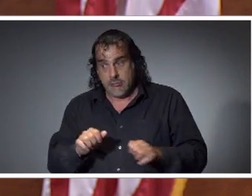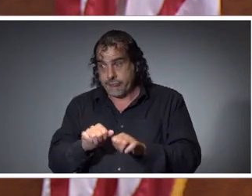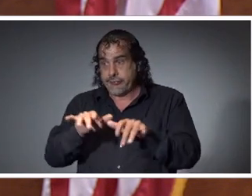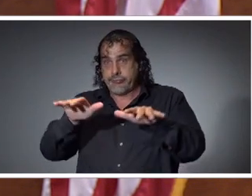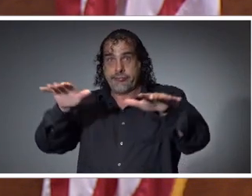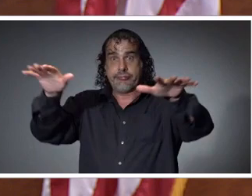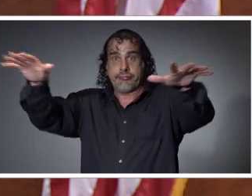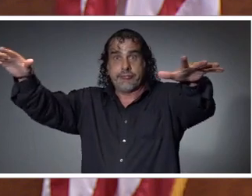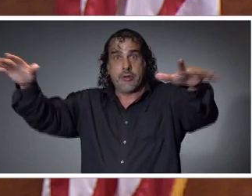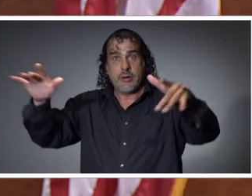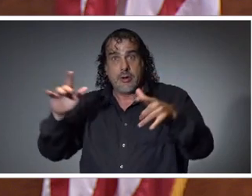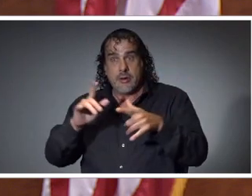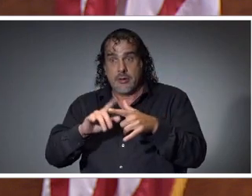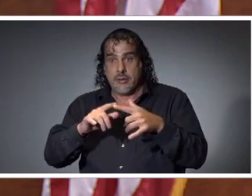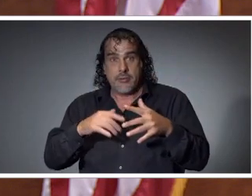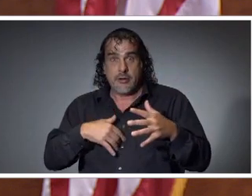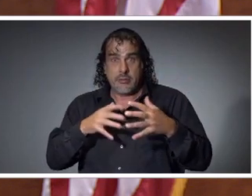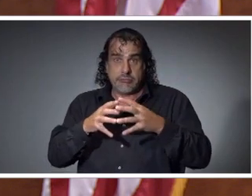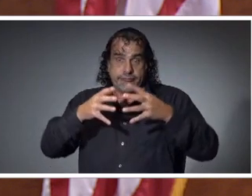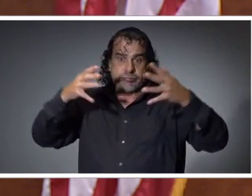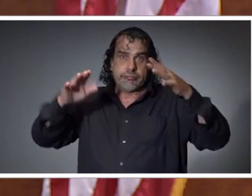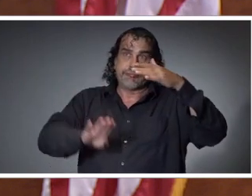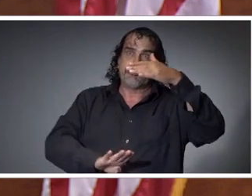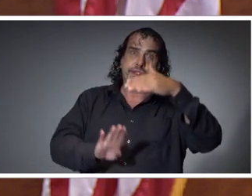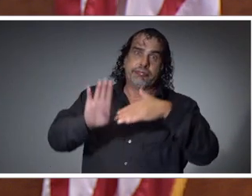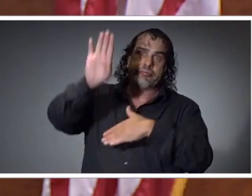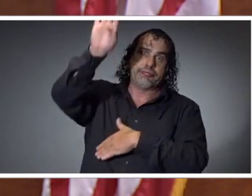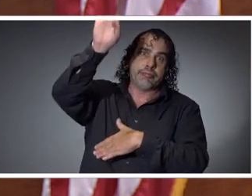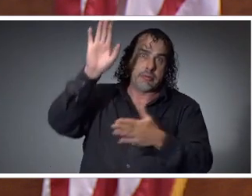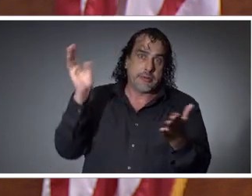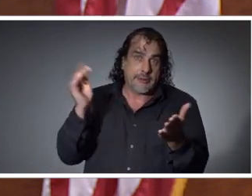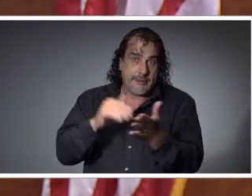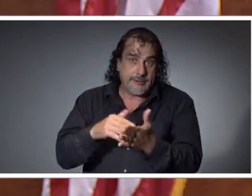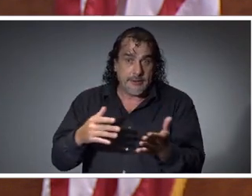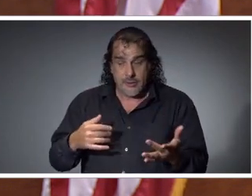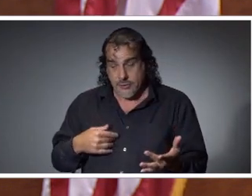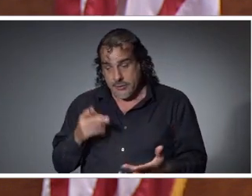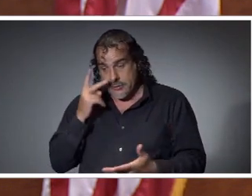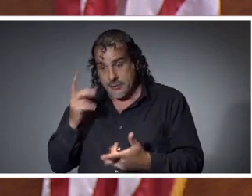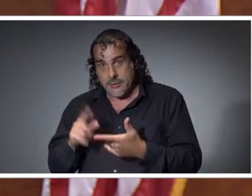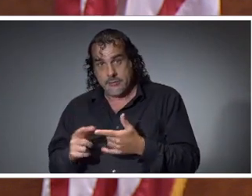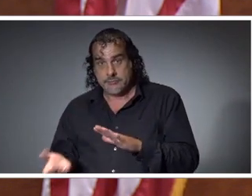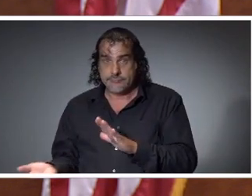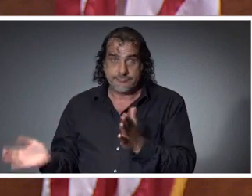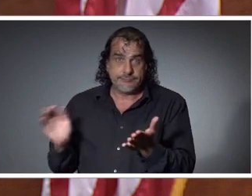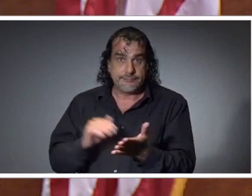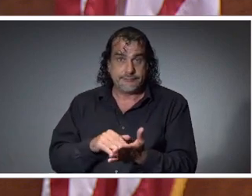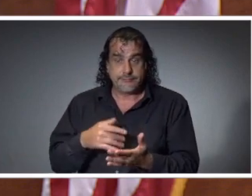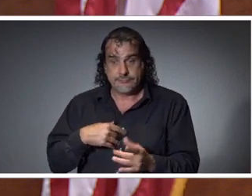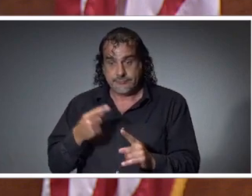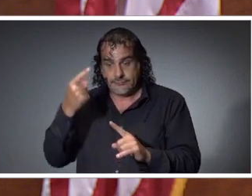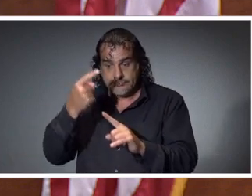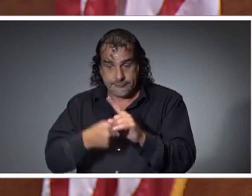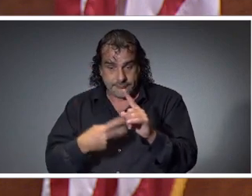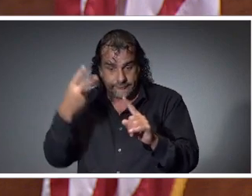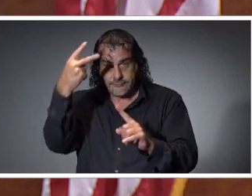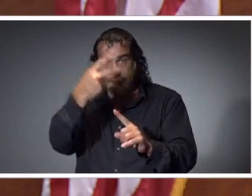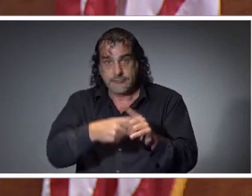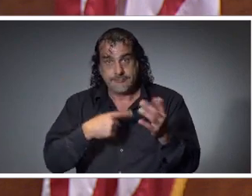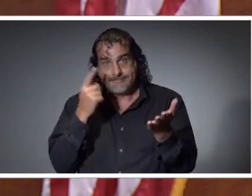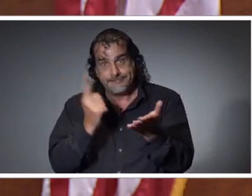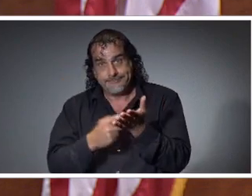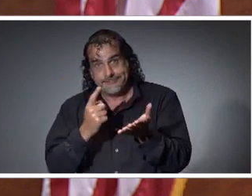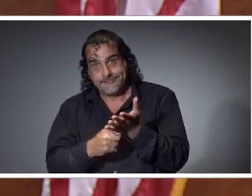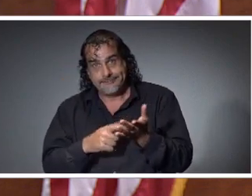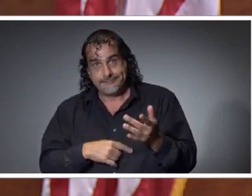ourselves with challenges for those individuals, but also we're going to be right back here a month and a half from now talking about how